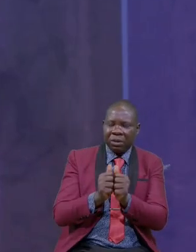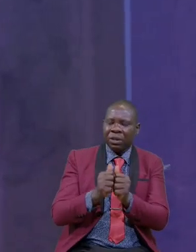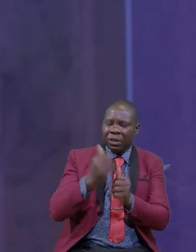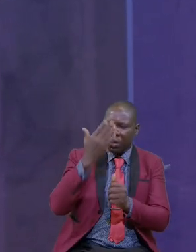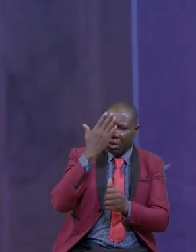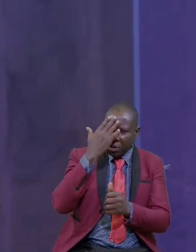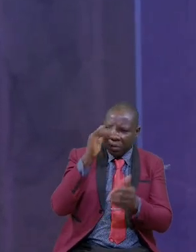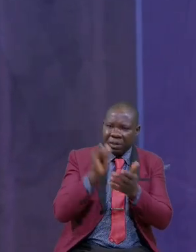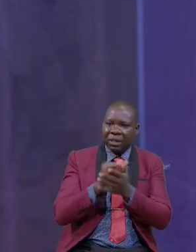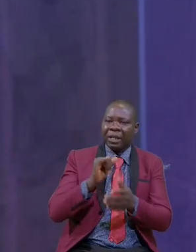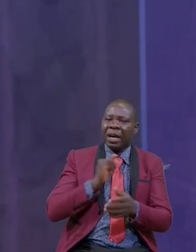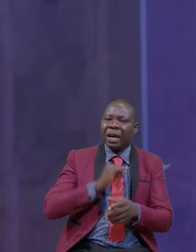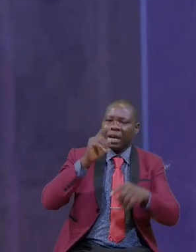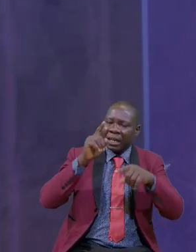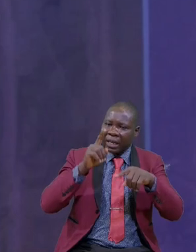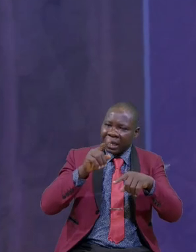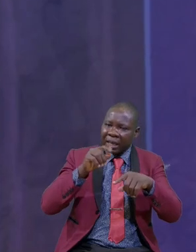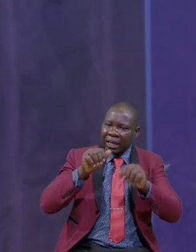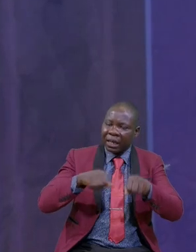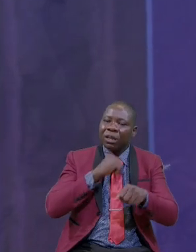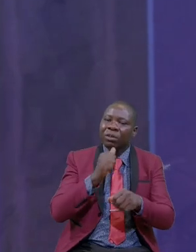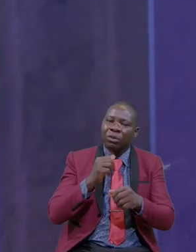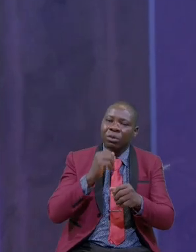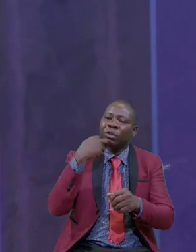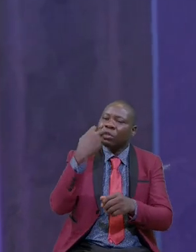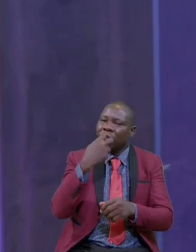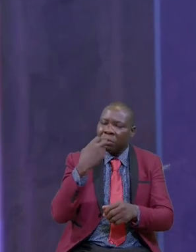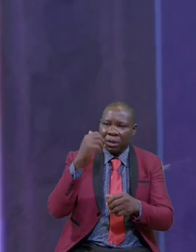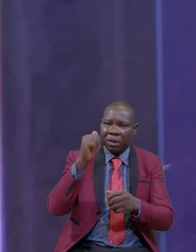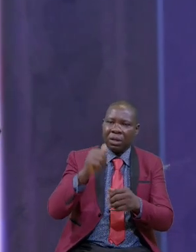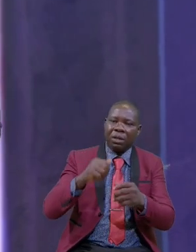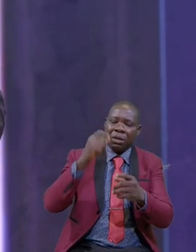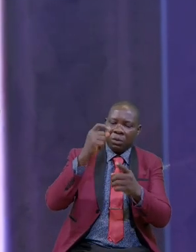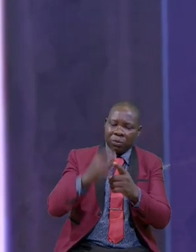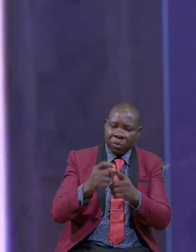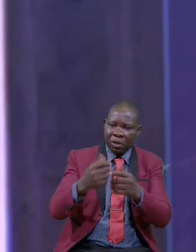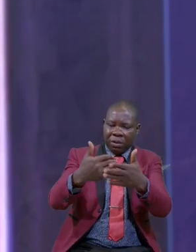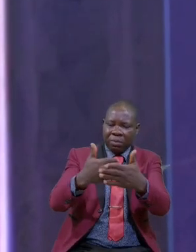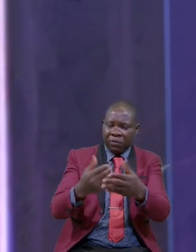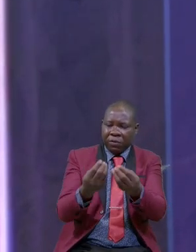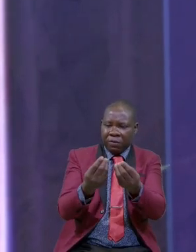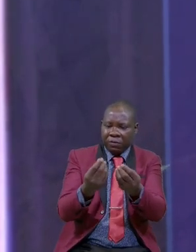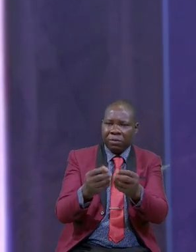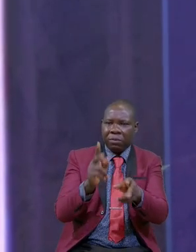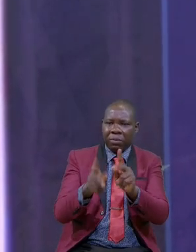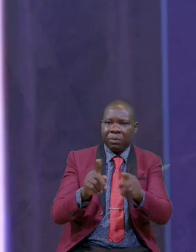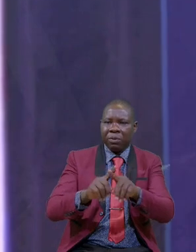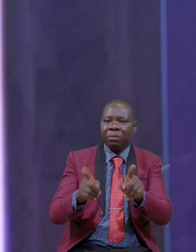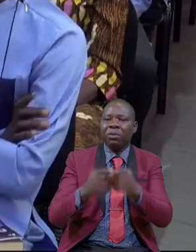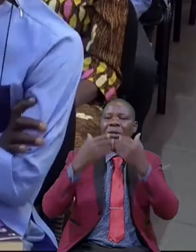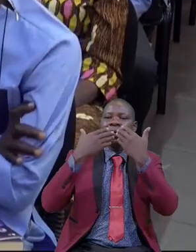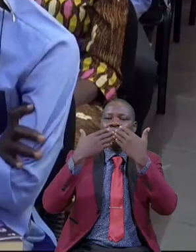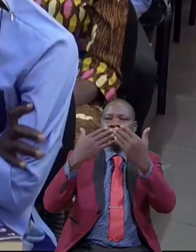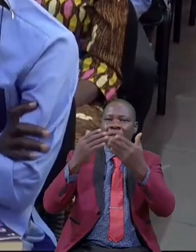a word in the presence of even a few people. Gens, but thank God, mais Dieu merci, God did it. Dieu l'a